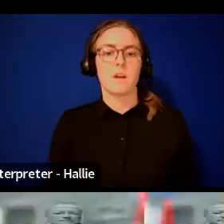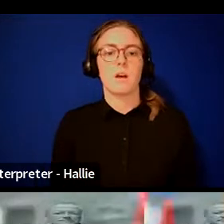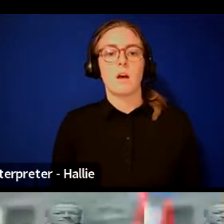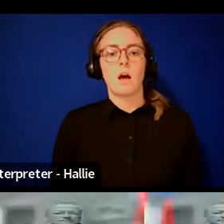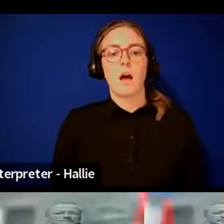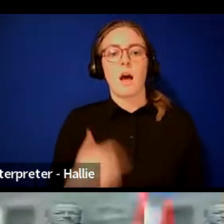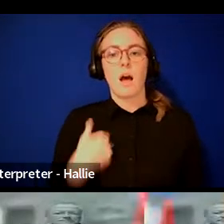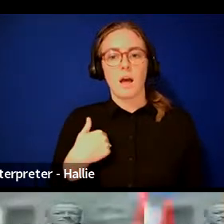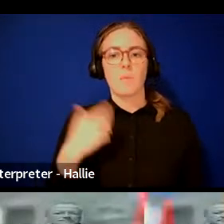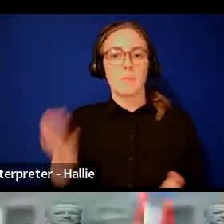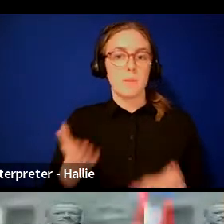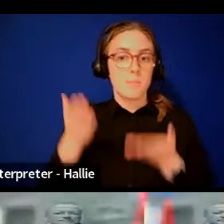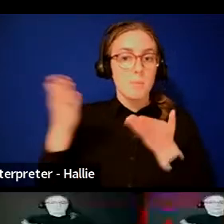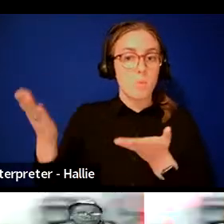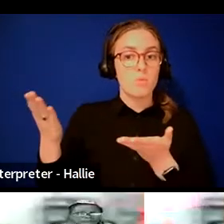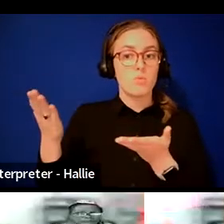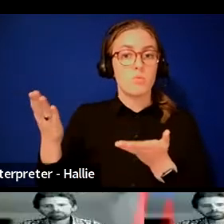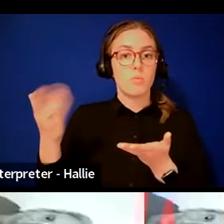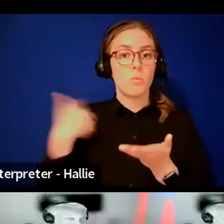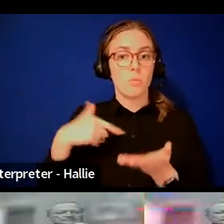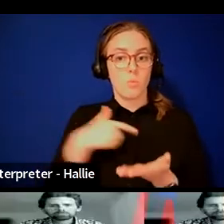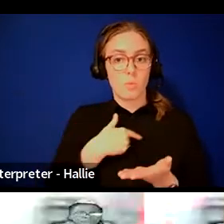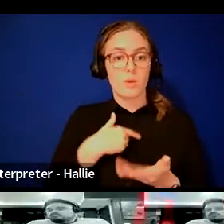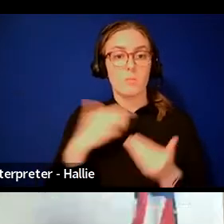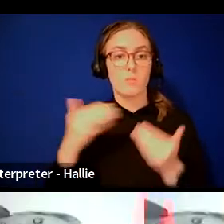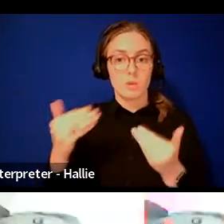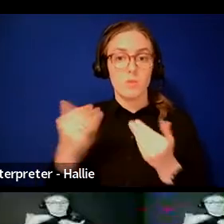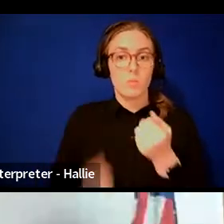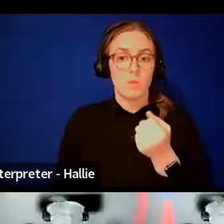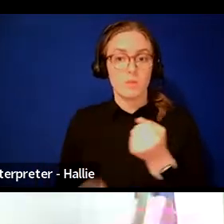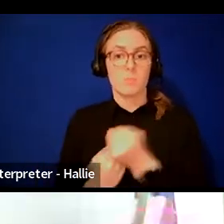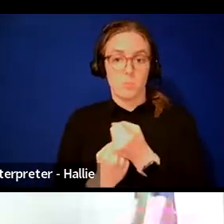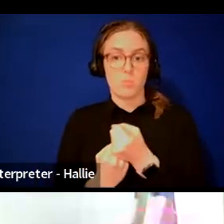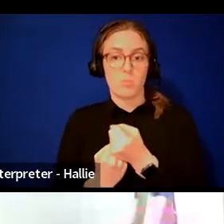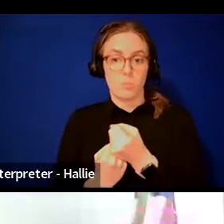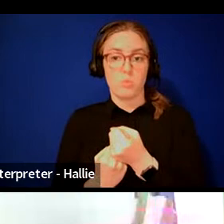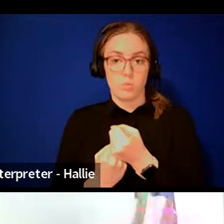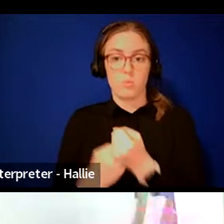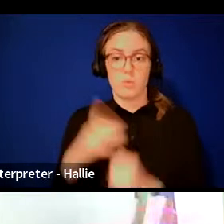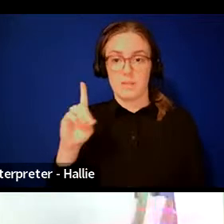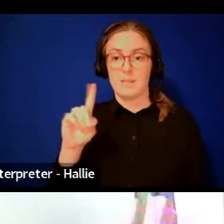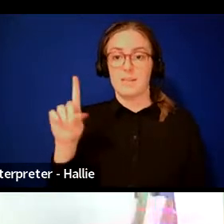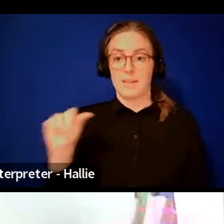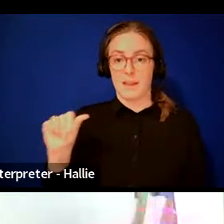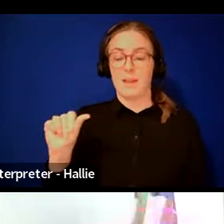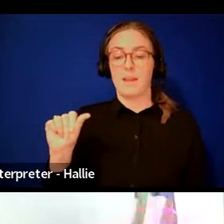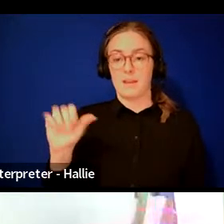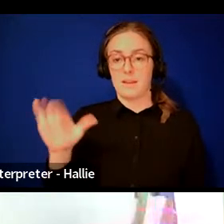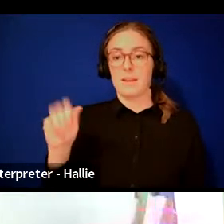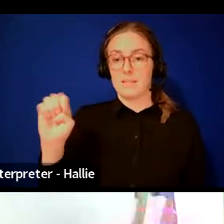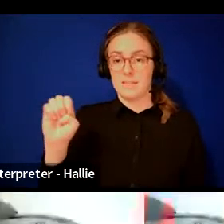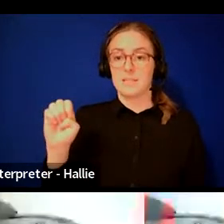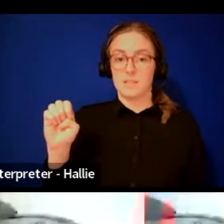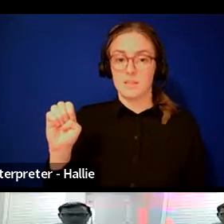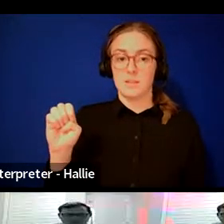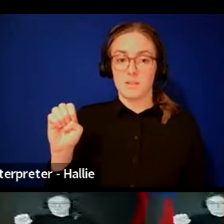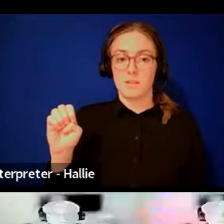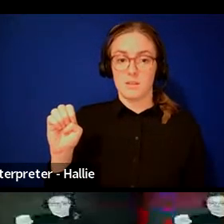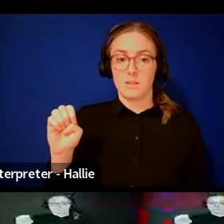I make a motion. I move that we proceed with supporting BZA case